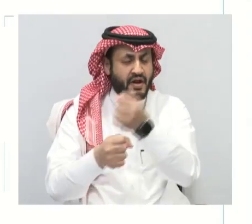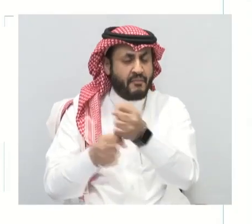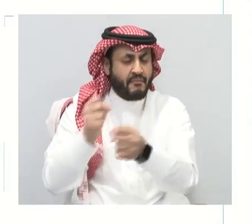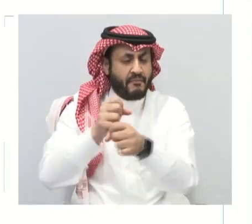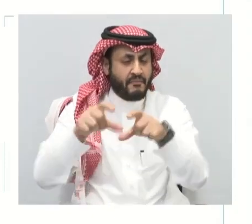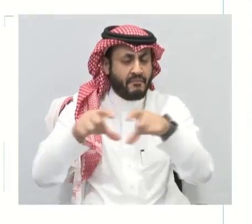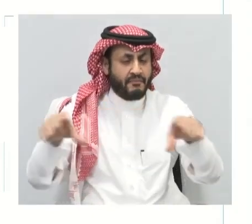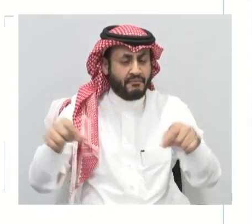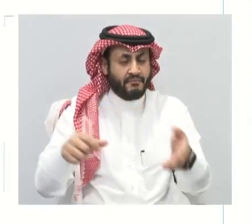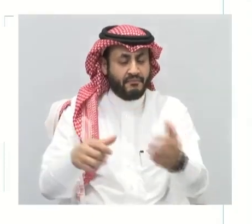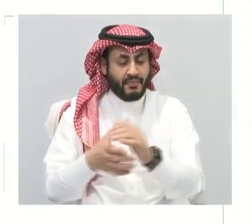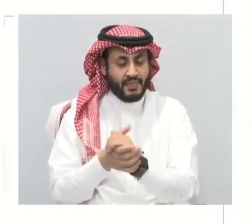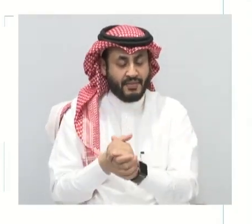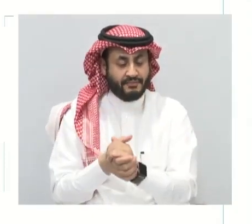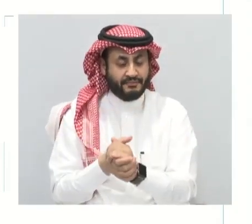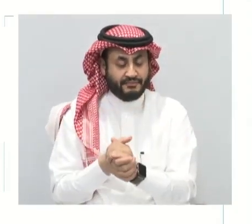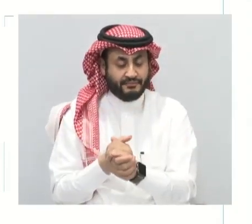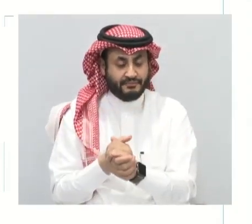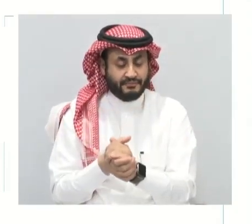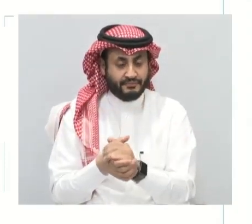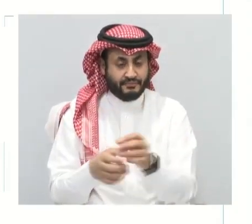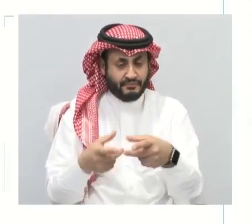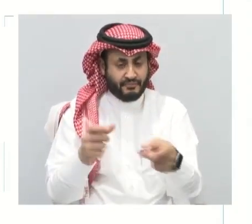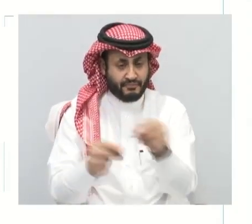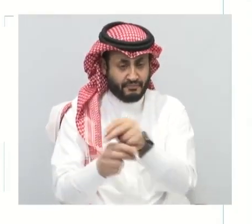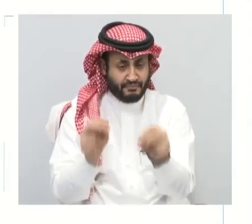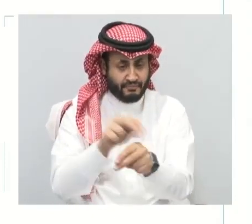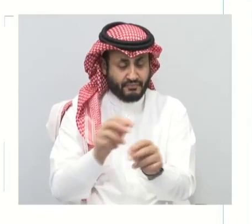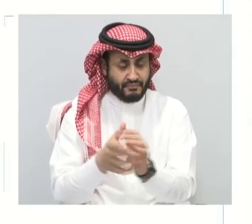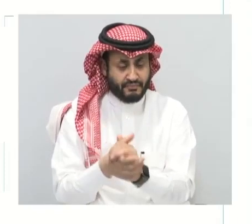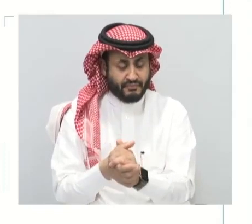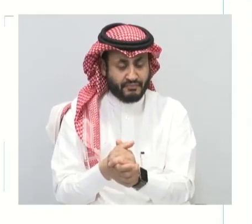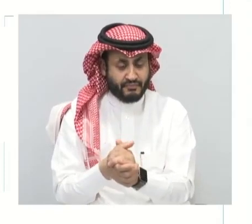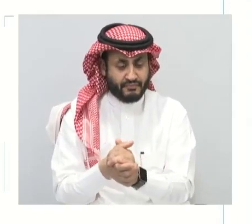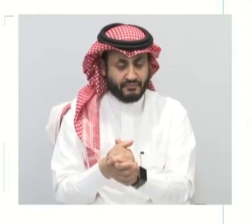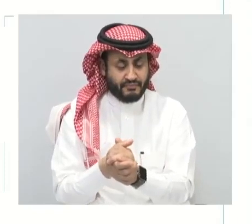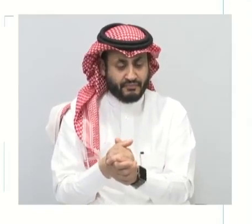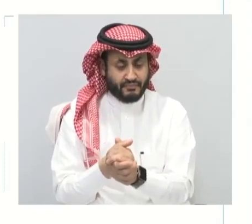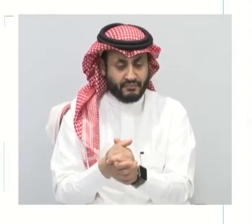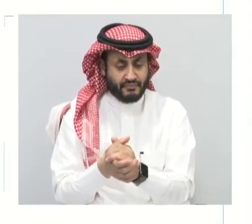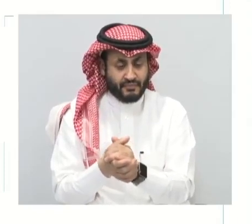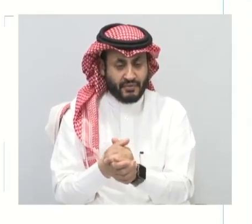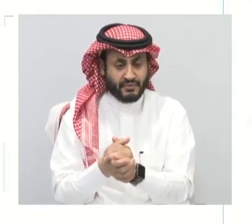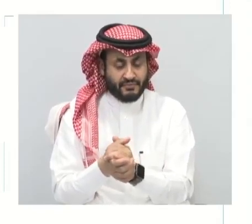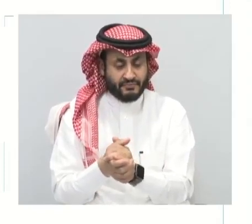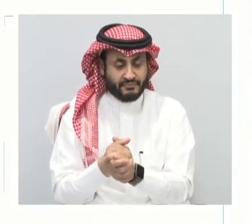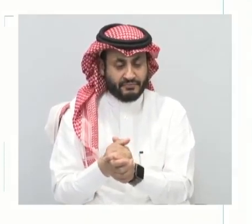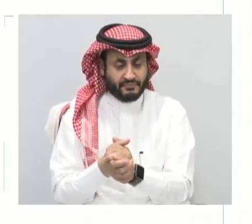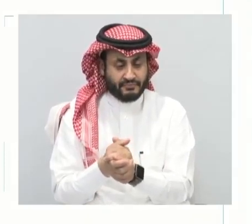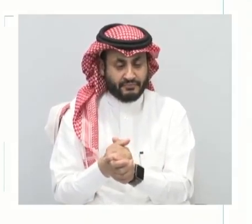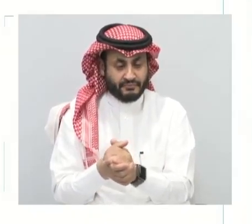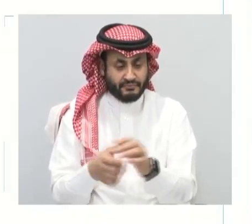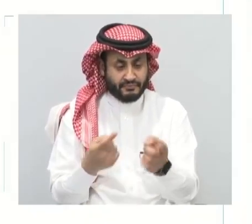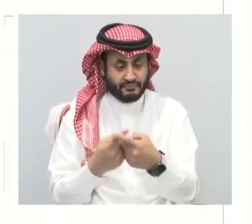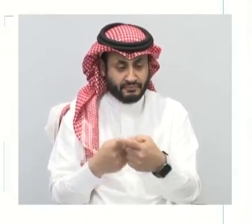sentence here, which is scrambled. We need to unscramble it. Ask to meet Yahya in the library. We